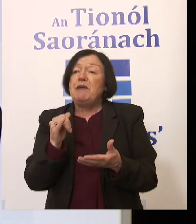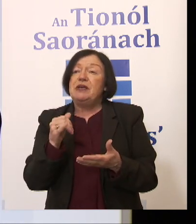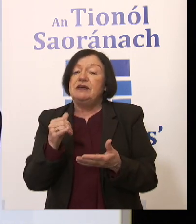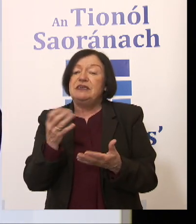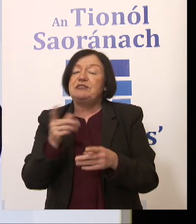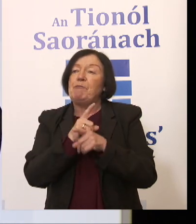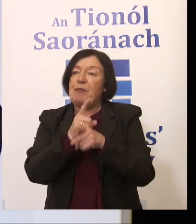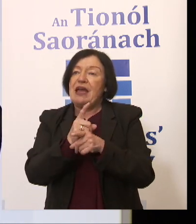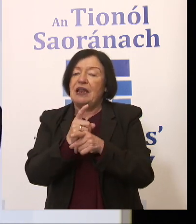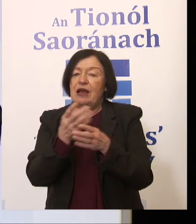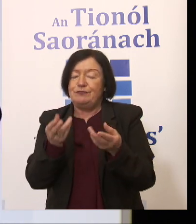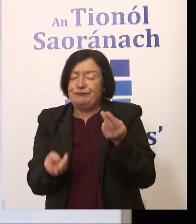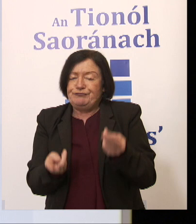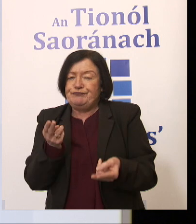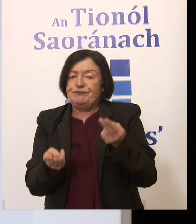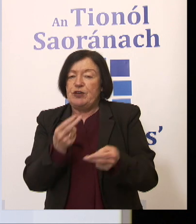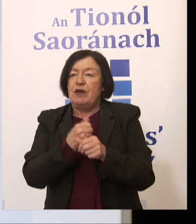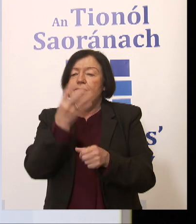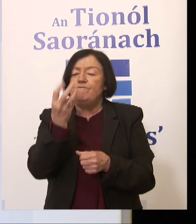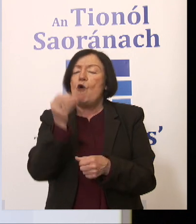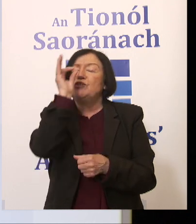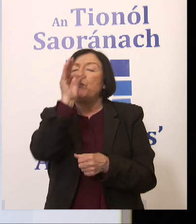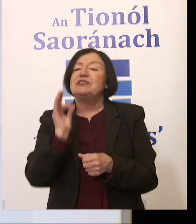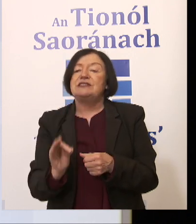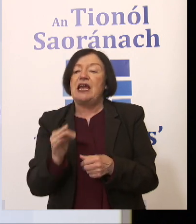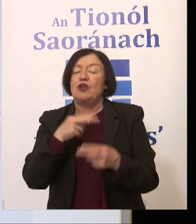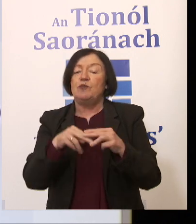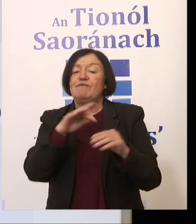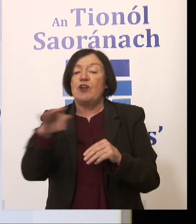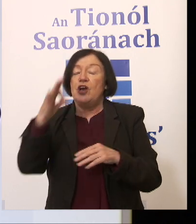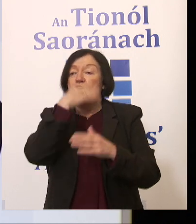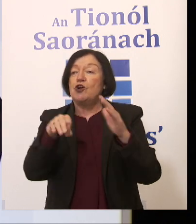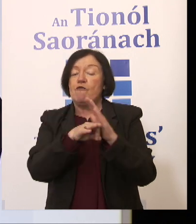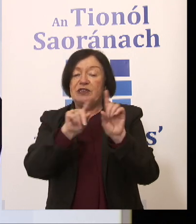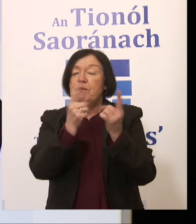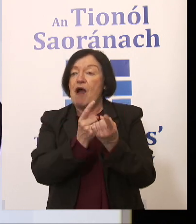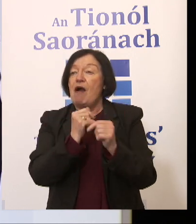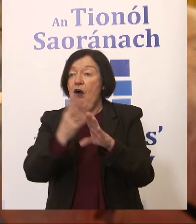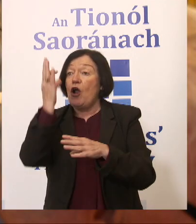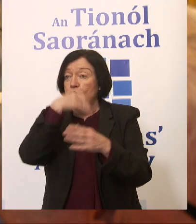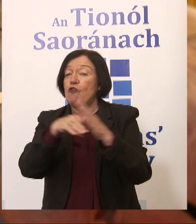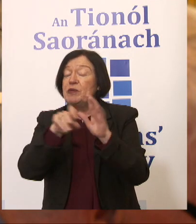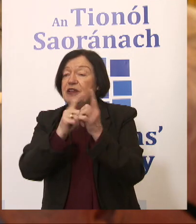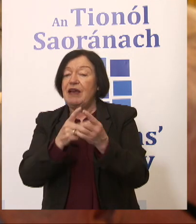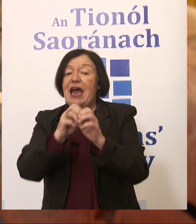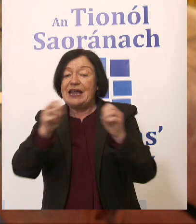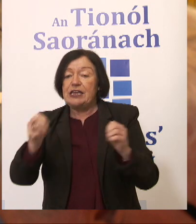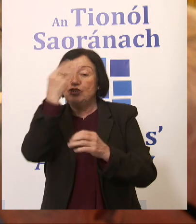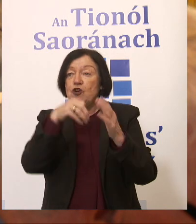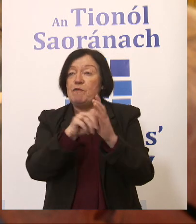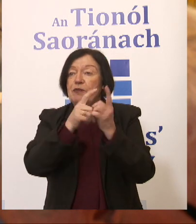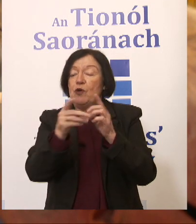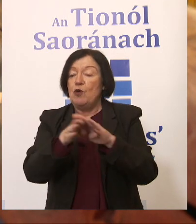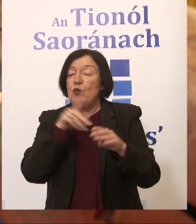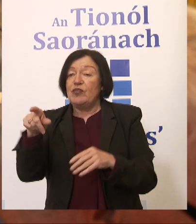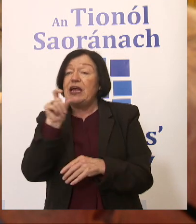maybe depending on how you measure it, maybe in the order of 40% comes from government departments, all government departments, and each government department works with the